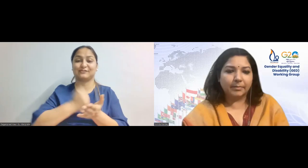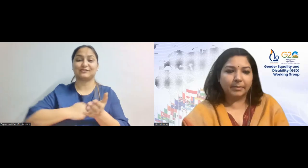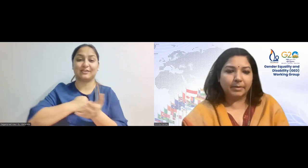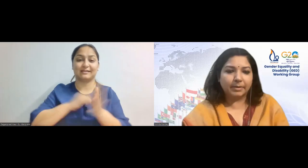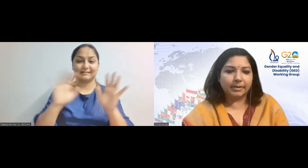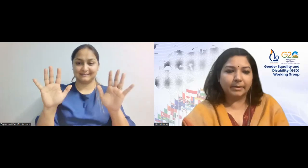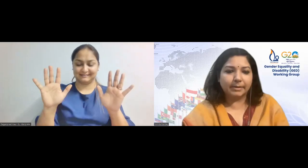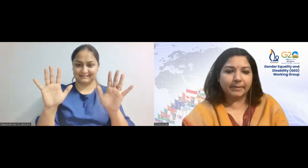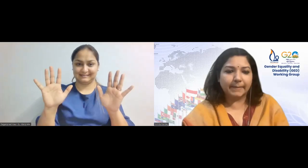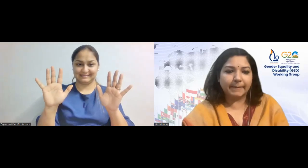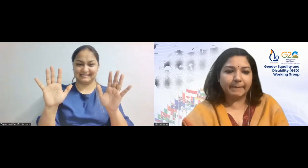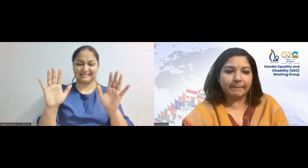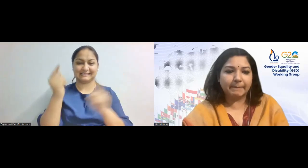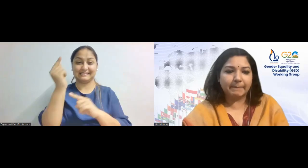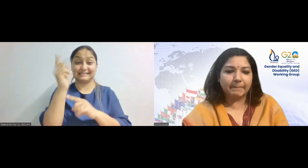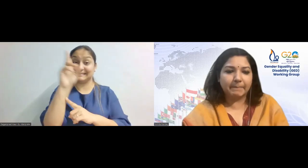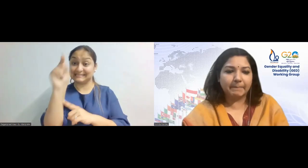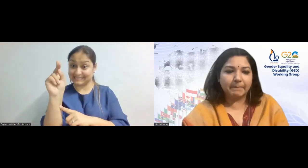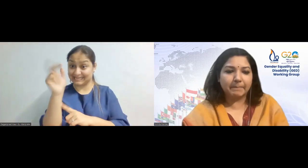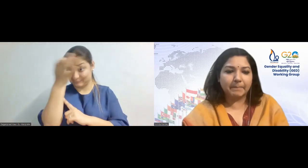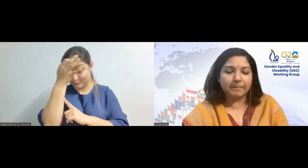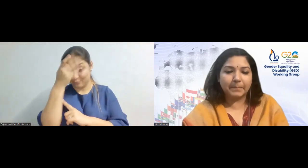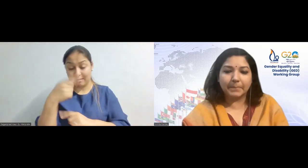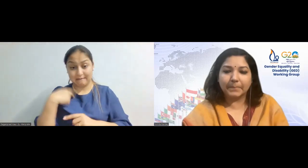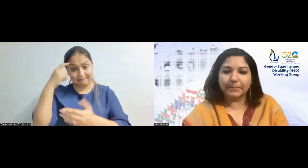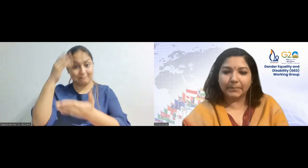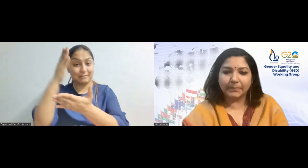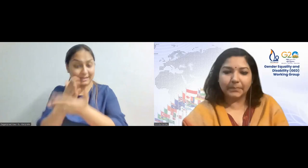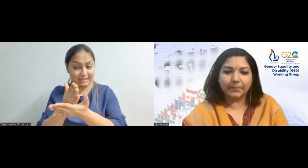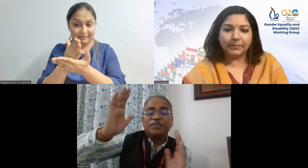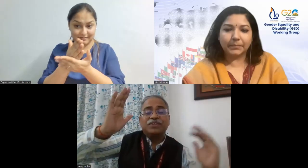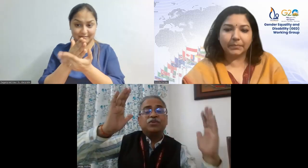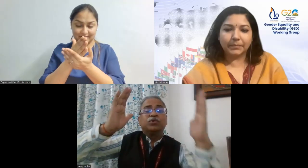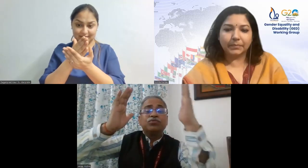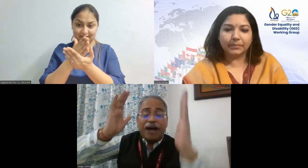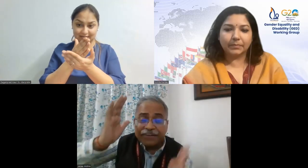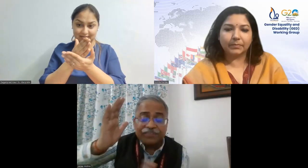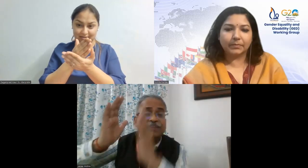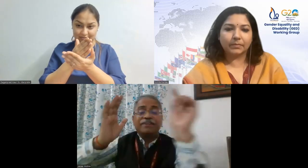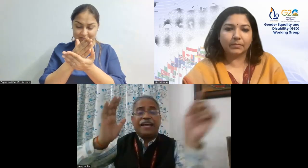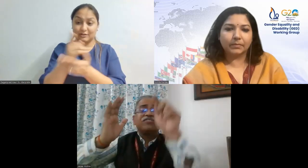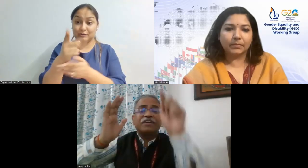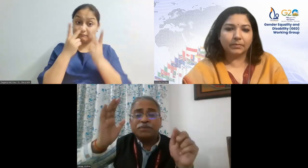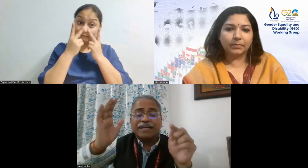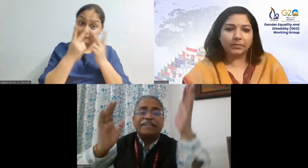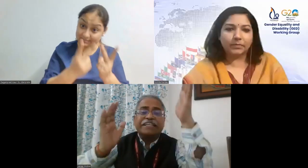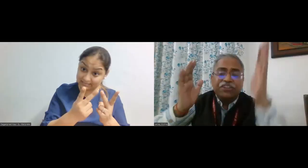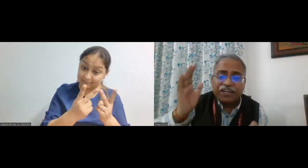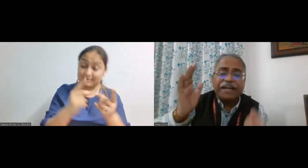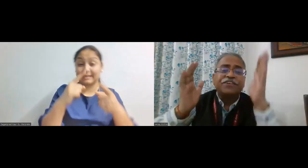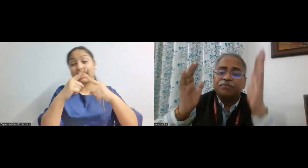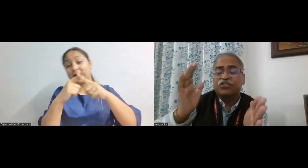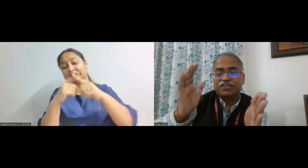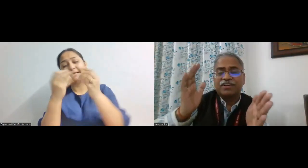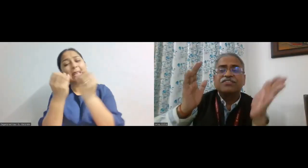Sorry. The second challenge or second issue, I believe, is, okay, you'll find X number at